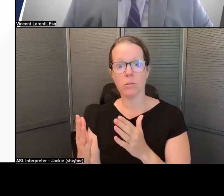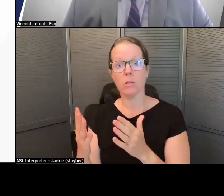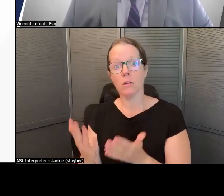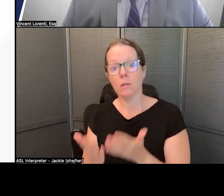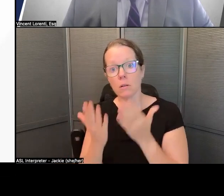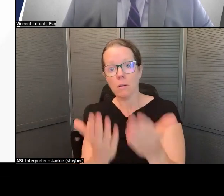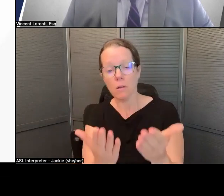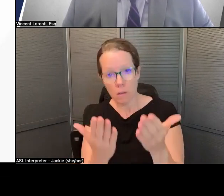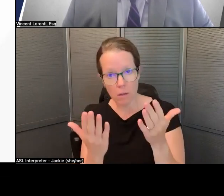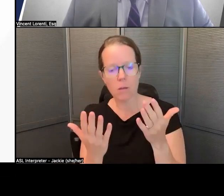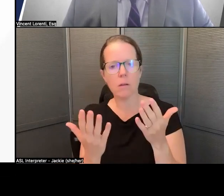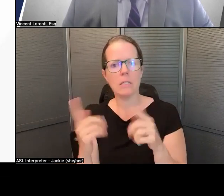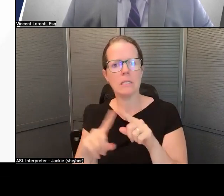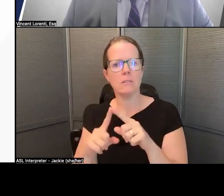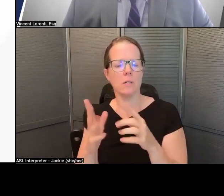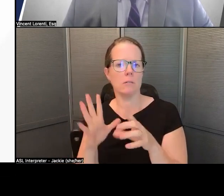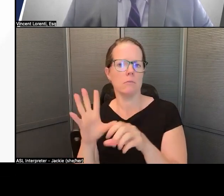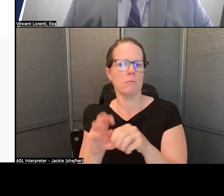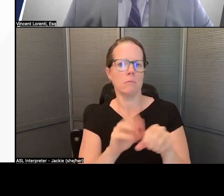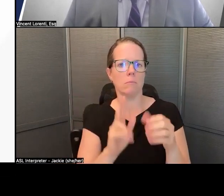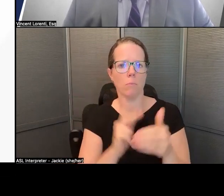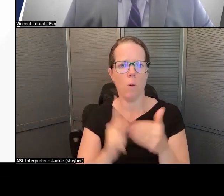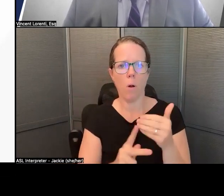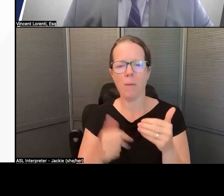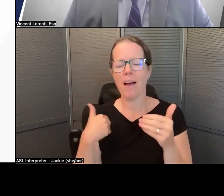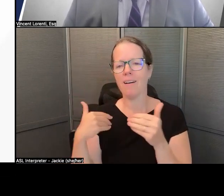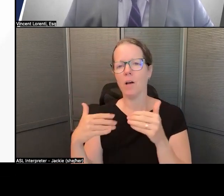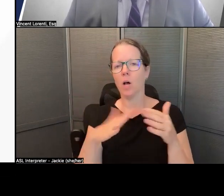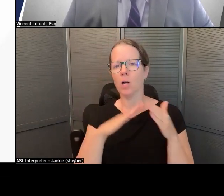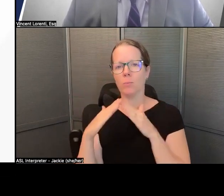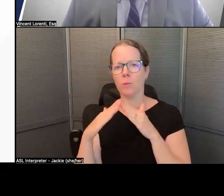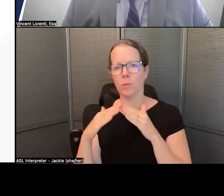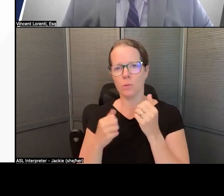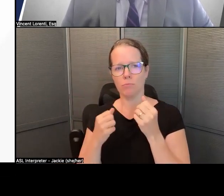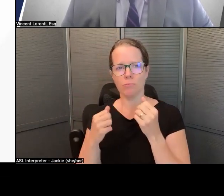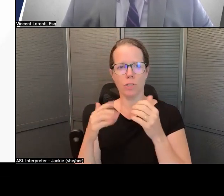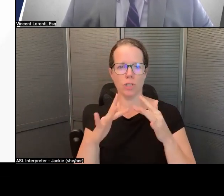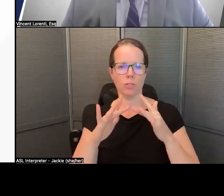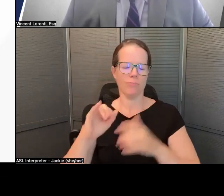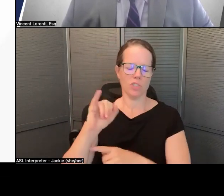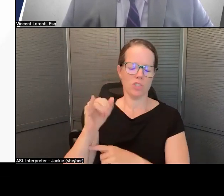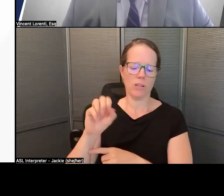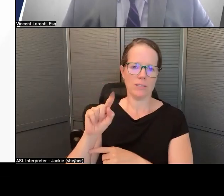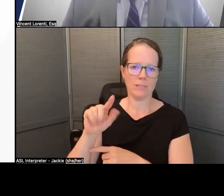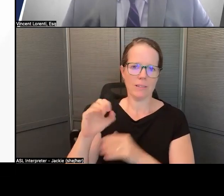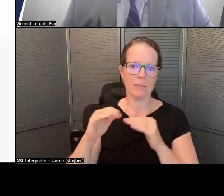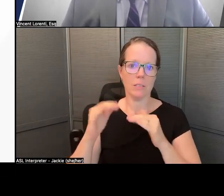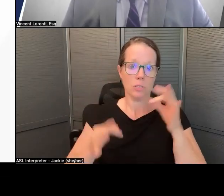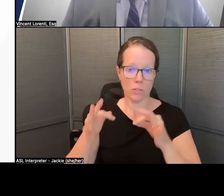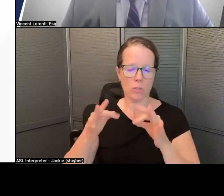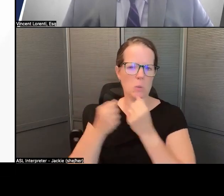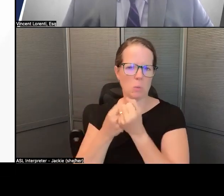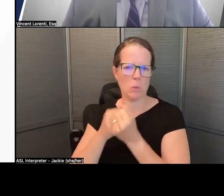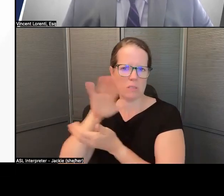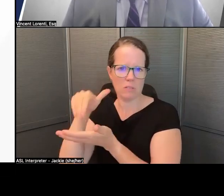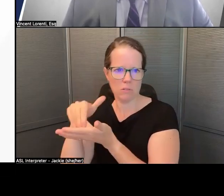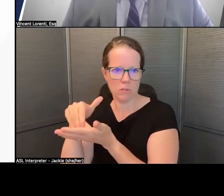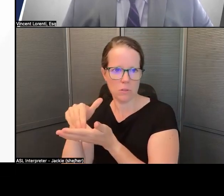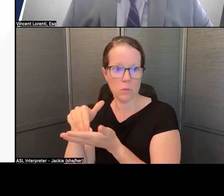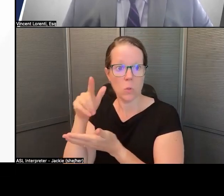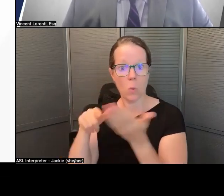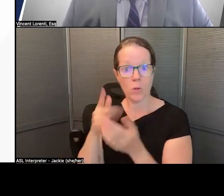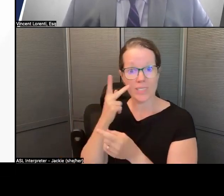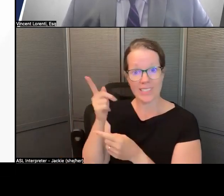community justice support centers. And so the values that you'll see on the screen are embedded in the contracts that we have with those